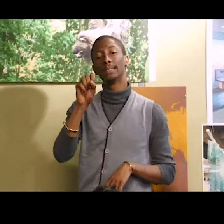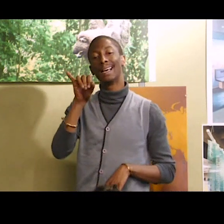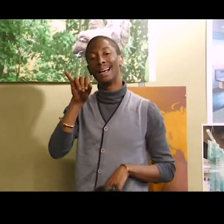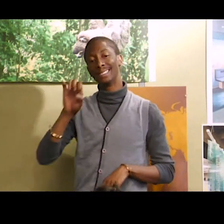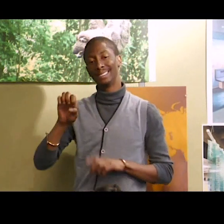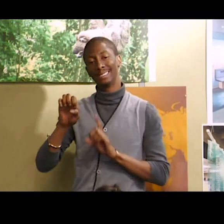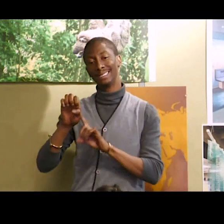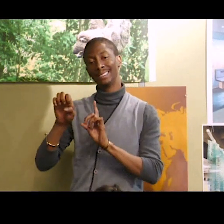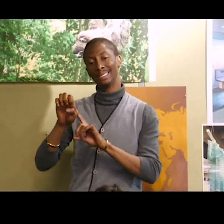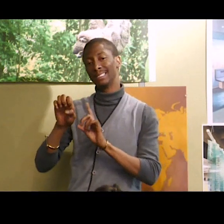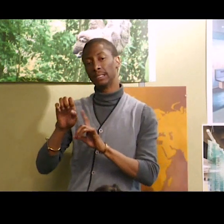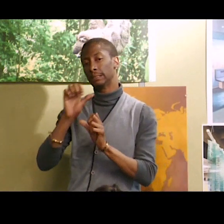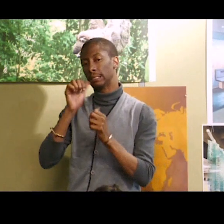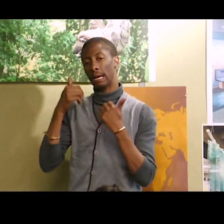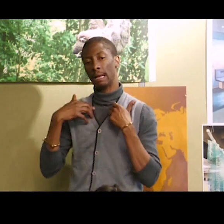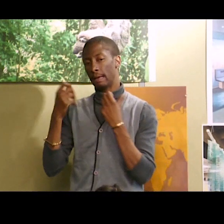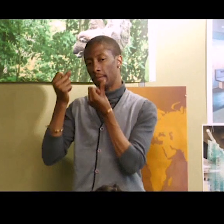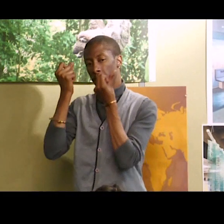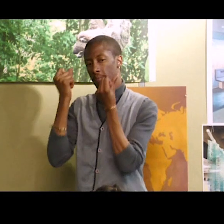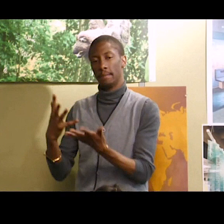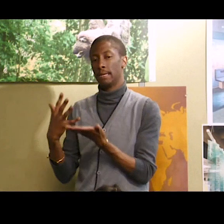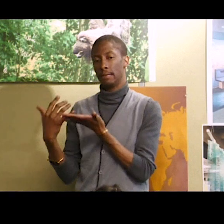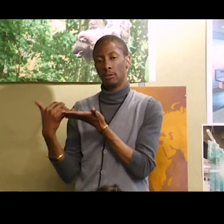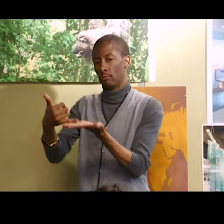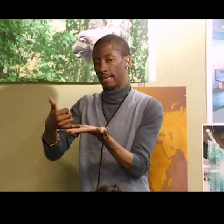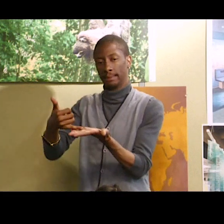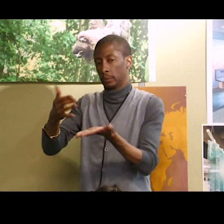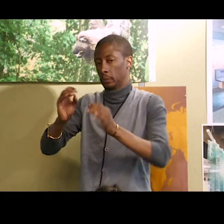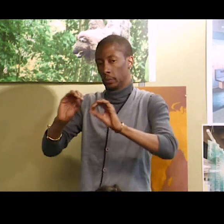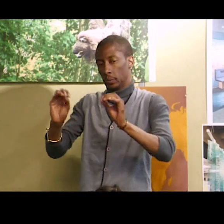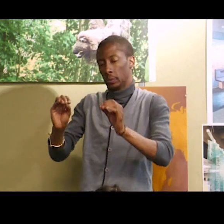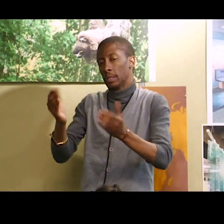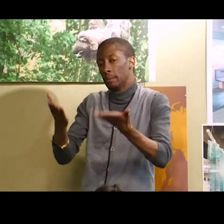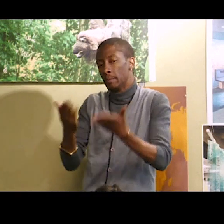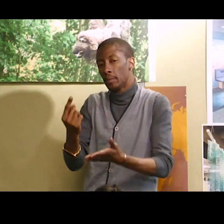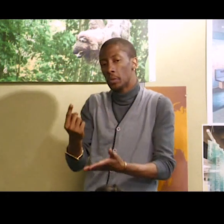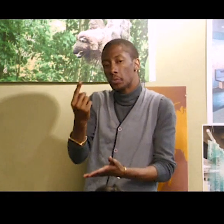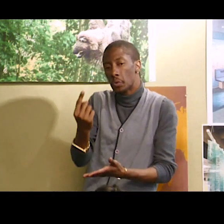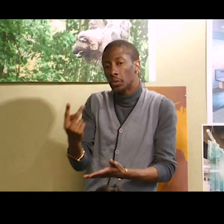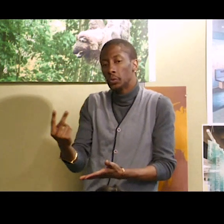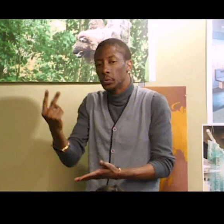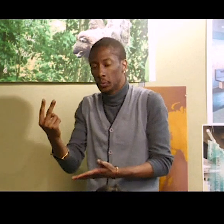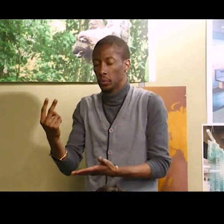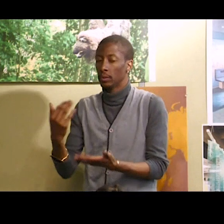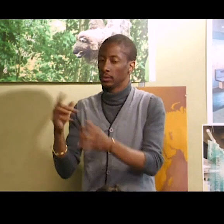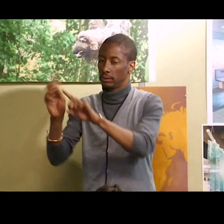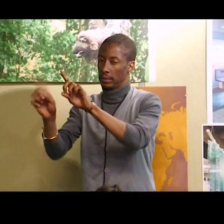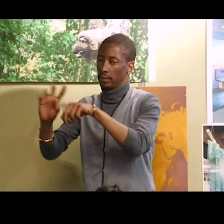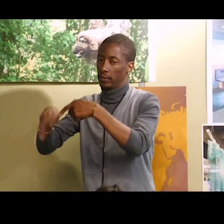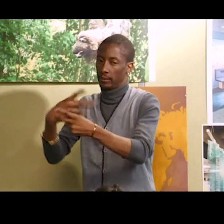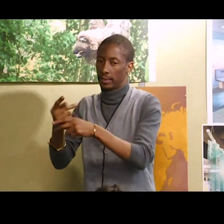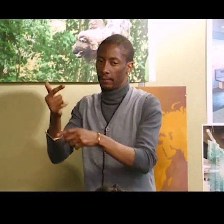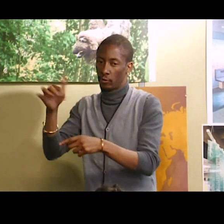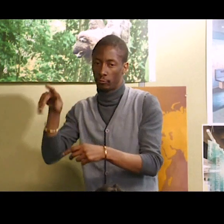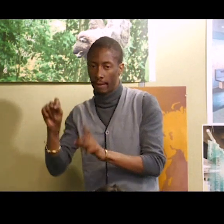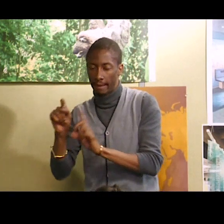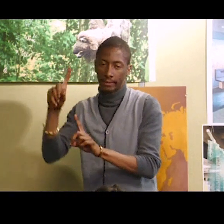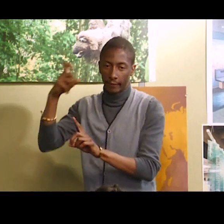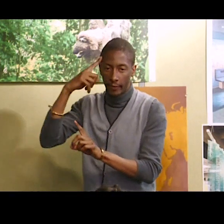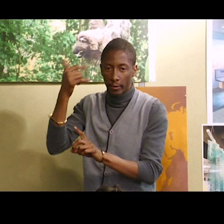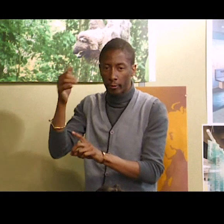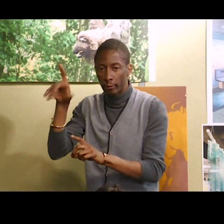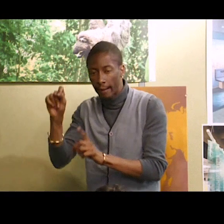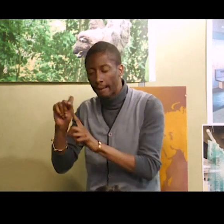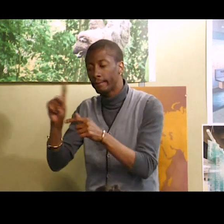does not have very many grants. We may have one or two grants. There's all kinds of grants. There are federal grants.